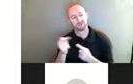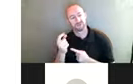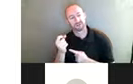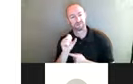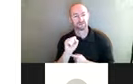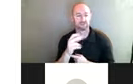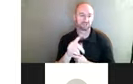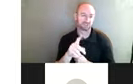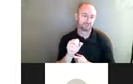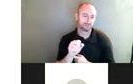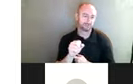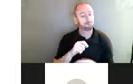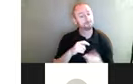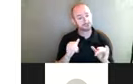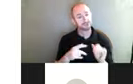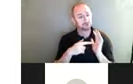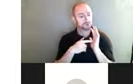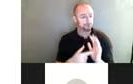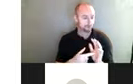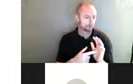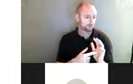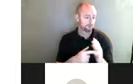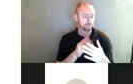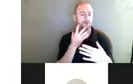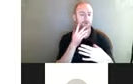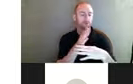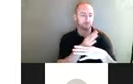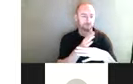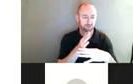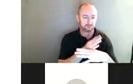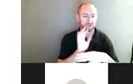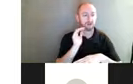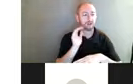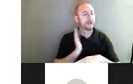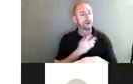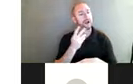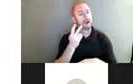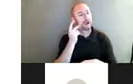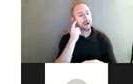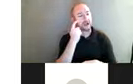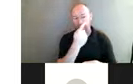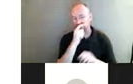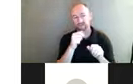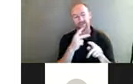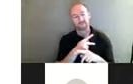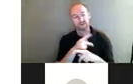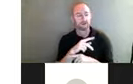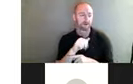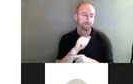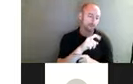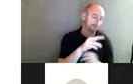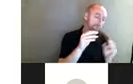of blue. But it still shows a continuous ramp based on value, and our eyes can average it out into patterns of more stuff and less